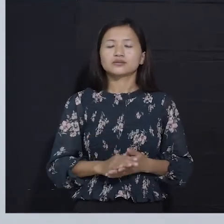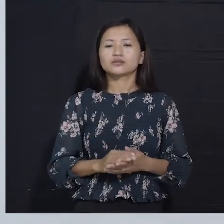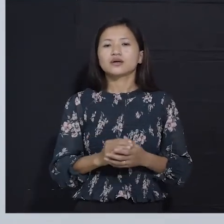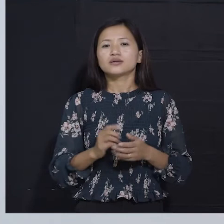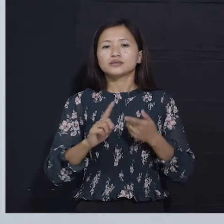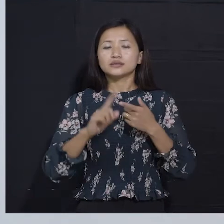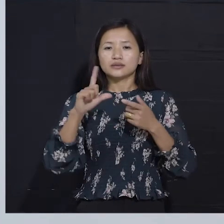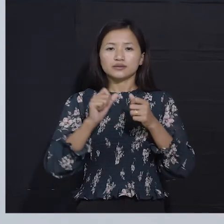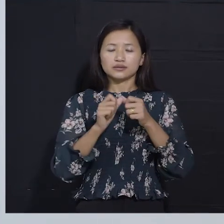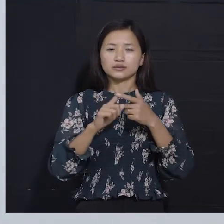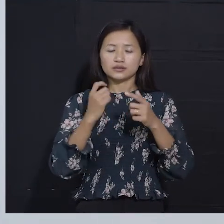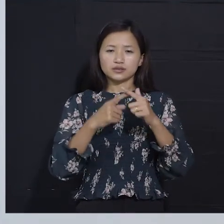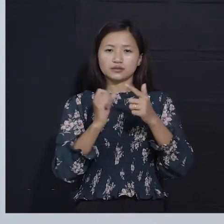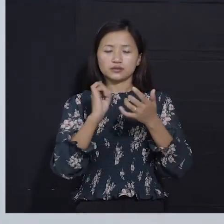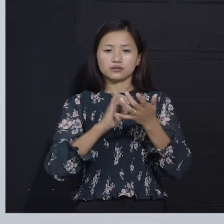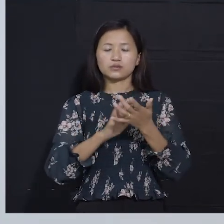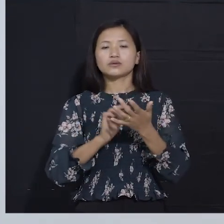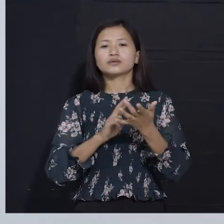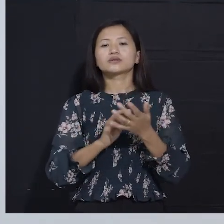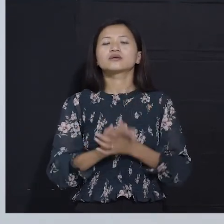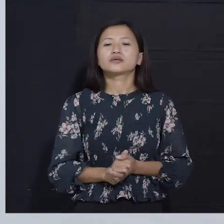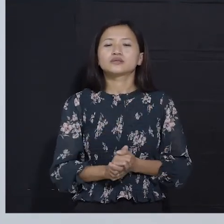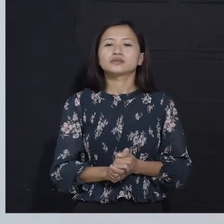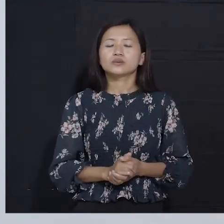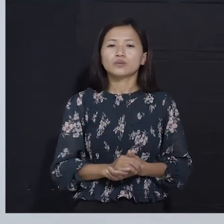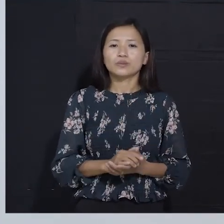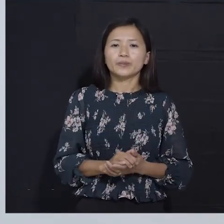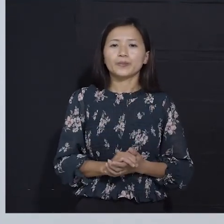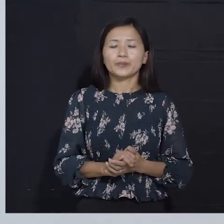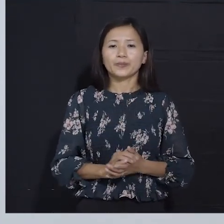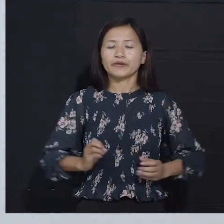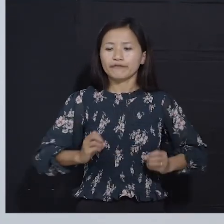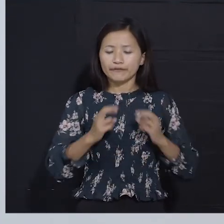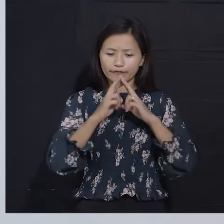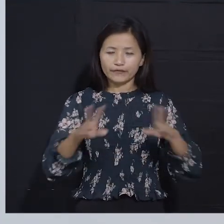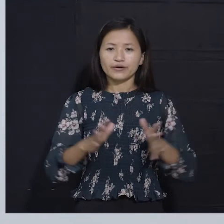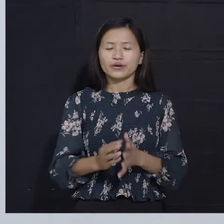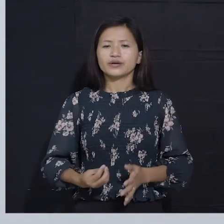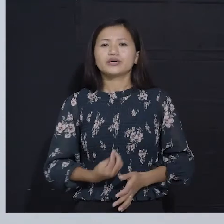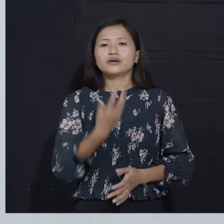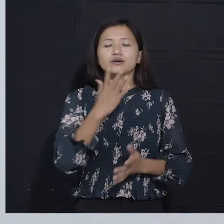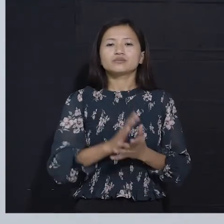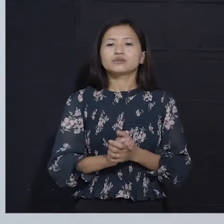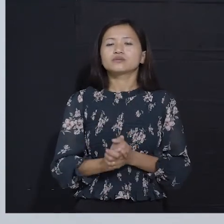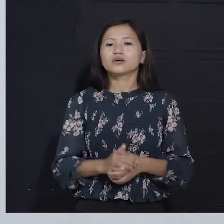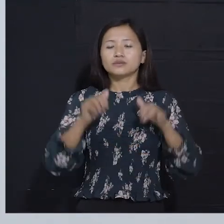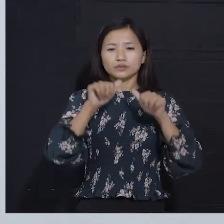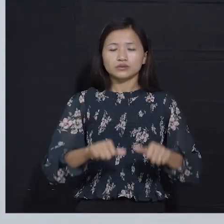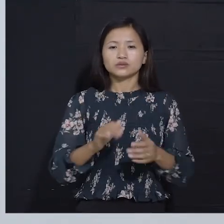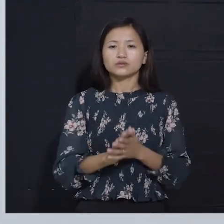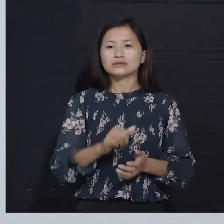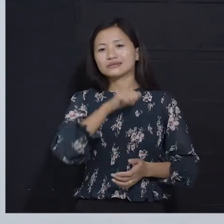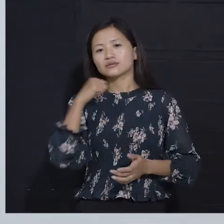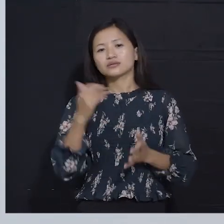okay, elation. He was at its elation. That means he was very happy. He felt elated because he was able to